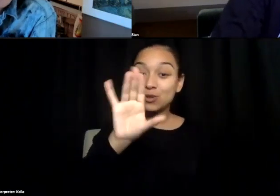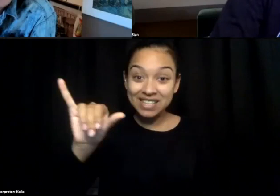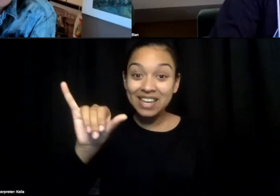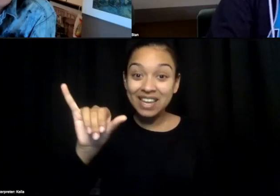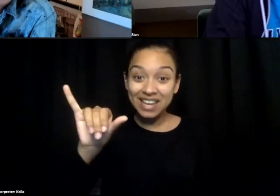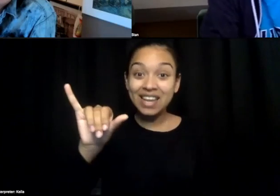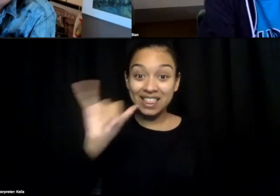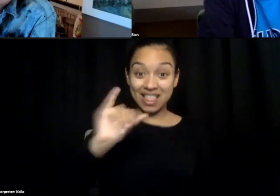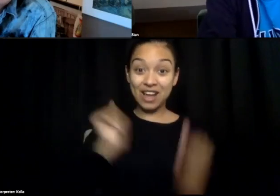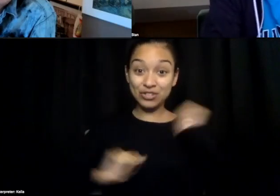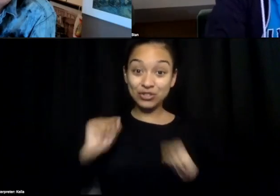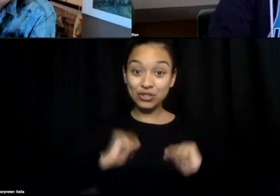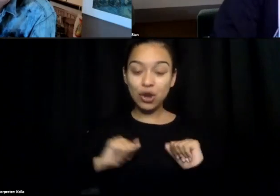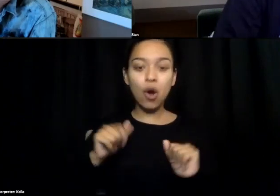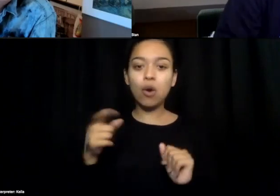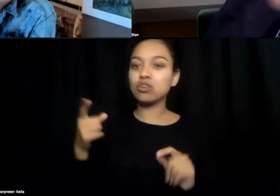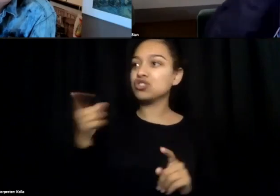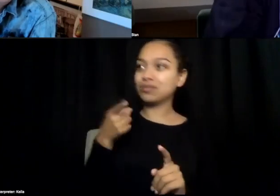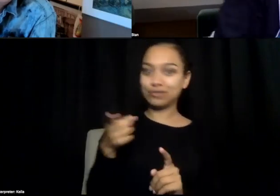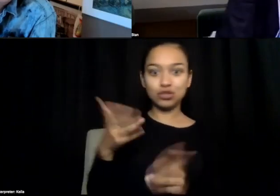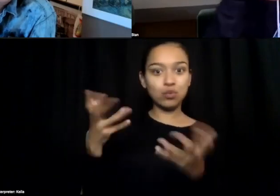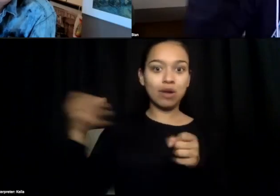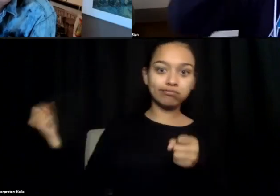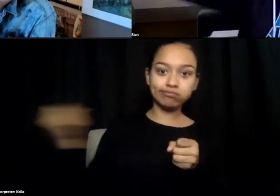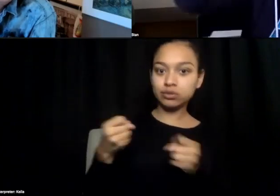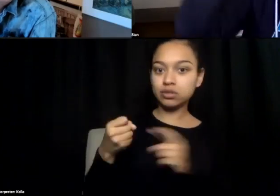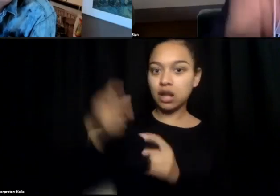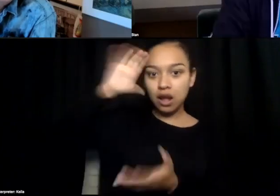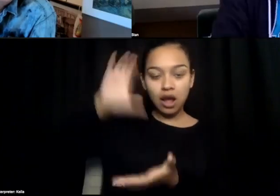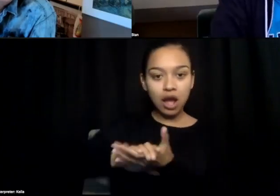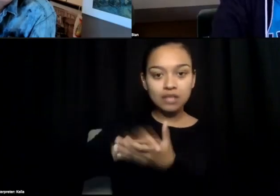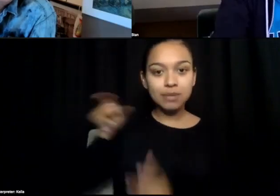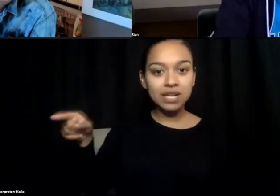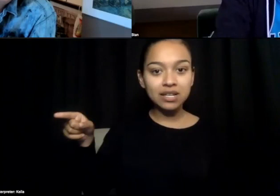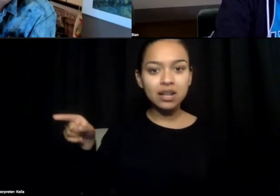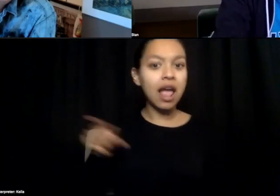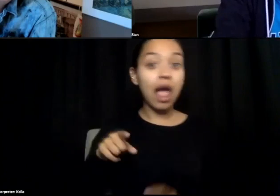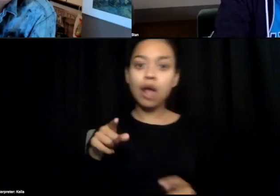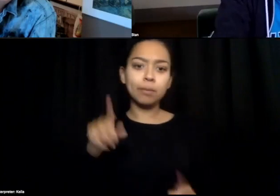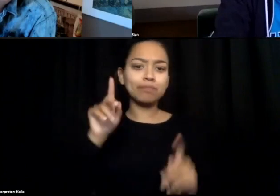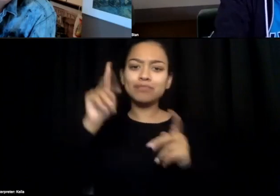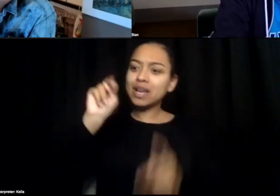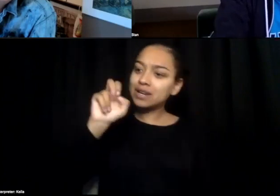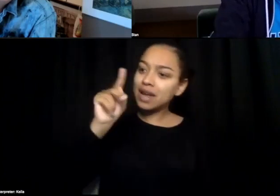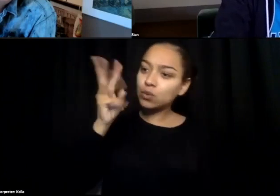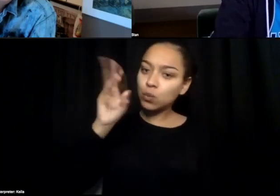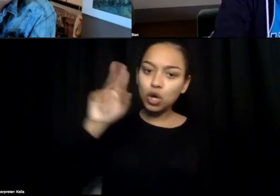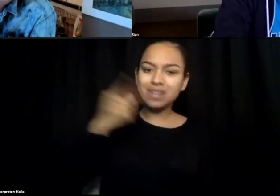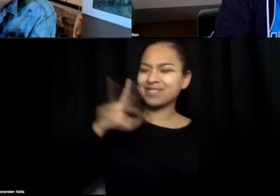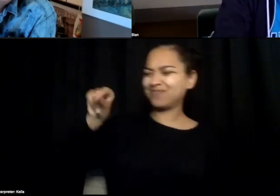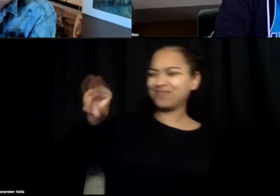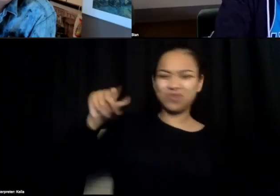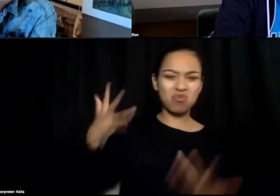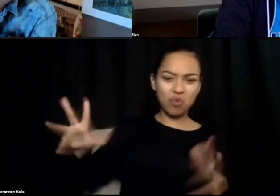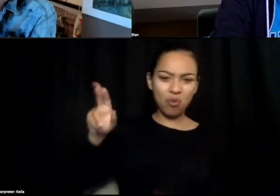never buy him as your husband. So she made these little plays and went on the road. And the network got to see that they loved him